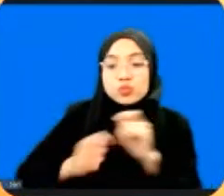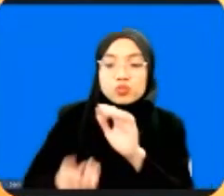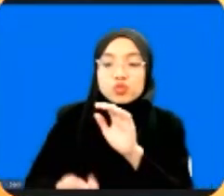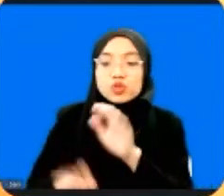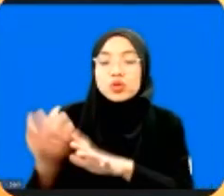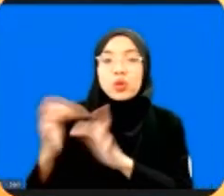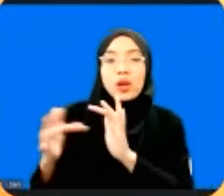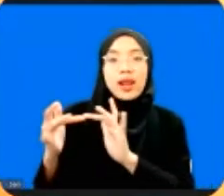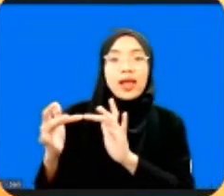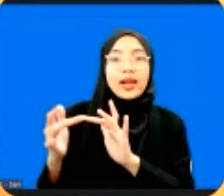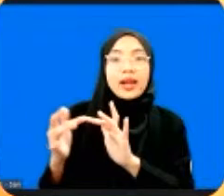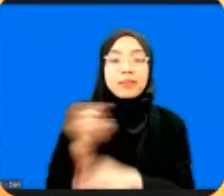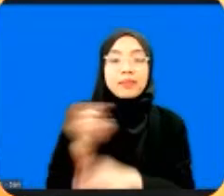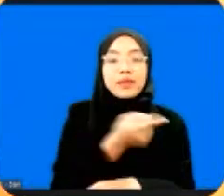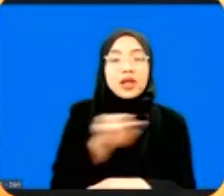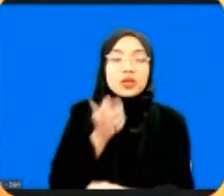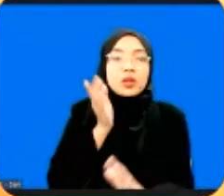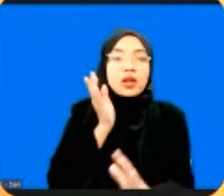That freedom